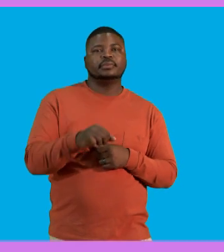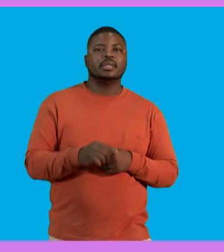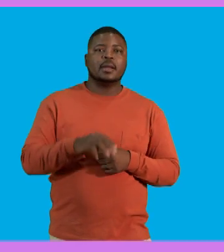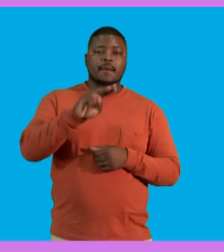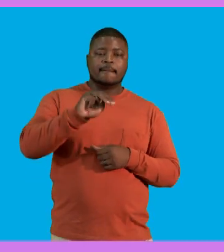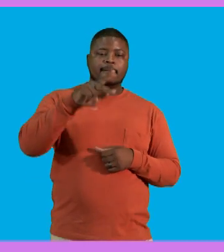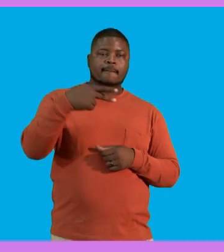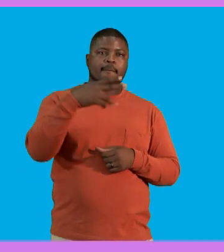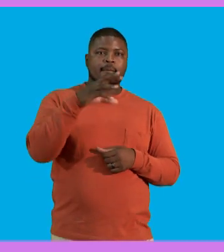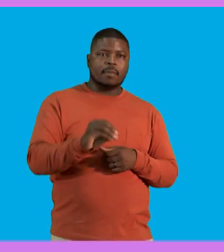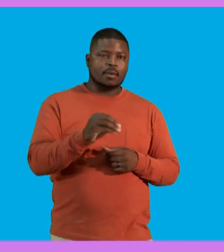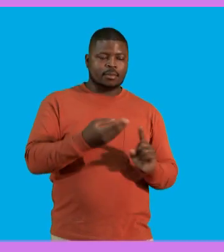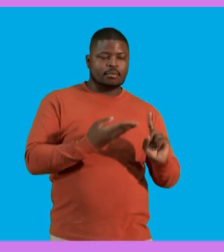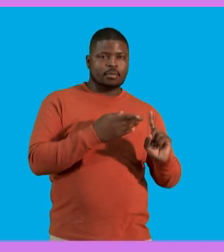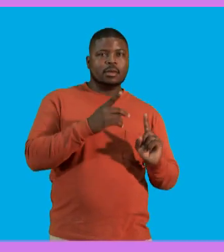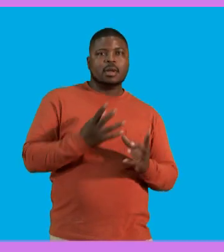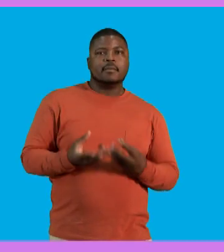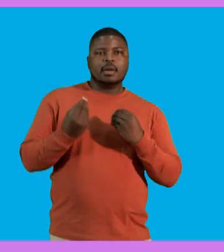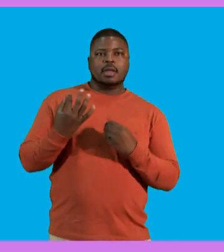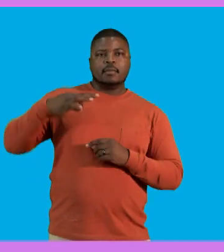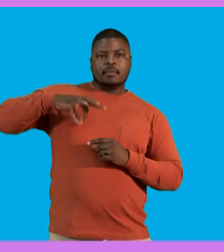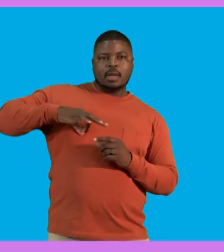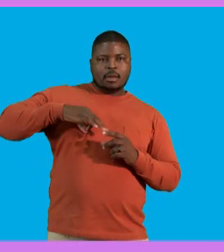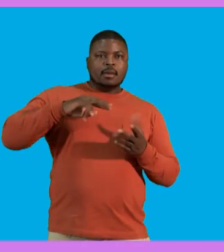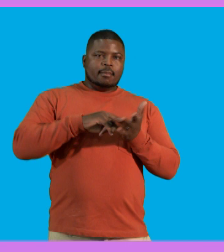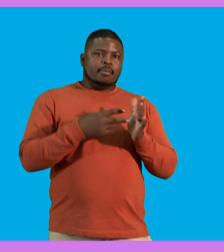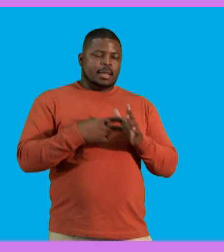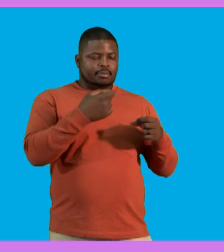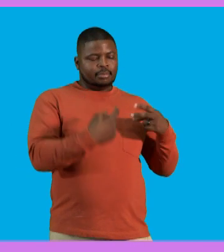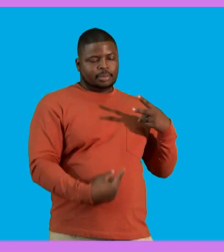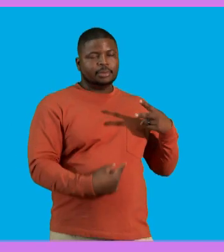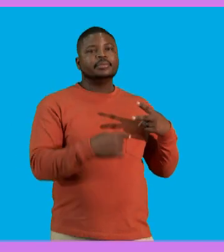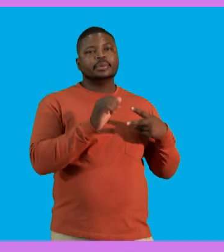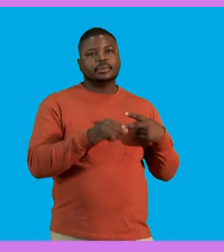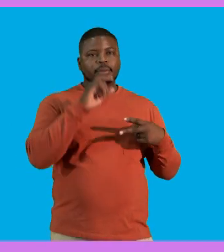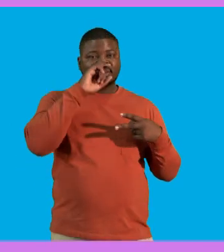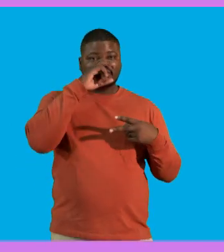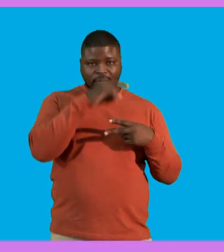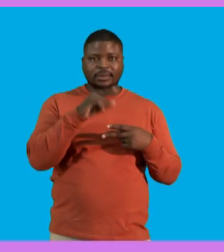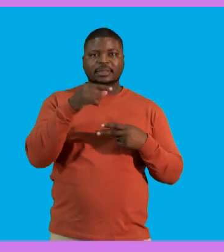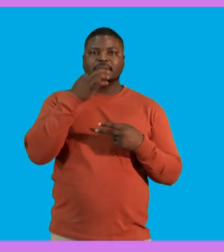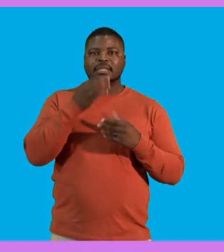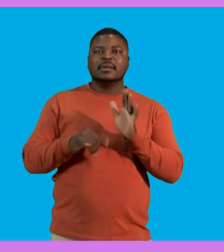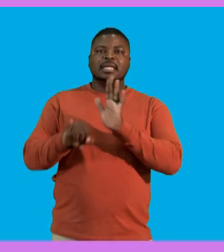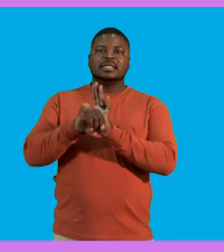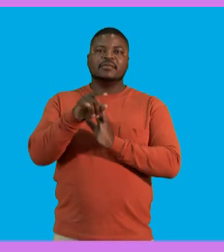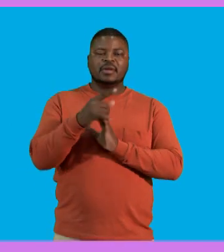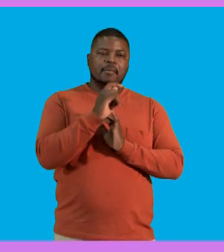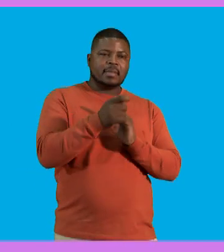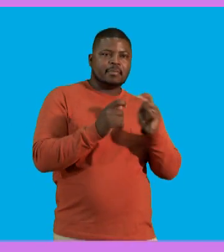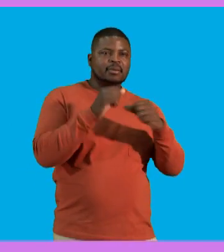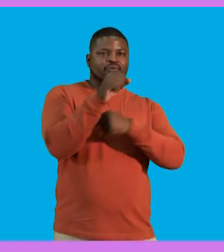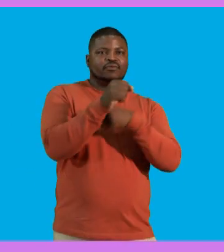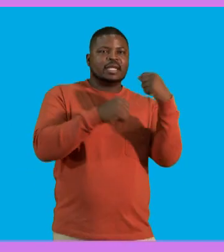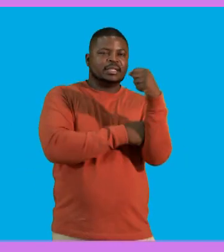2 says, Mpho received these 2 payment plans. A says, identify the billing structure for A and B.